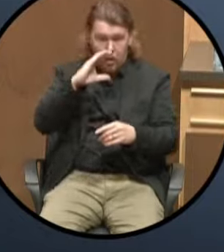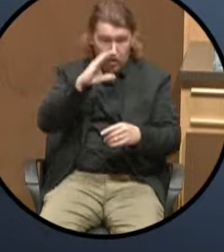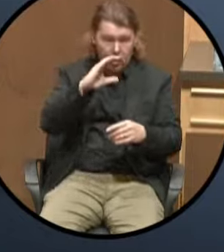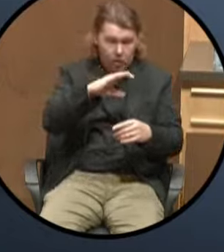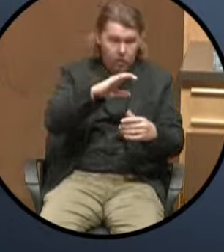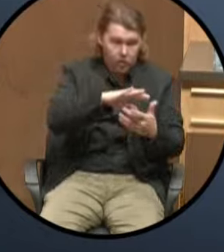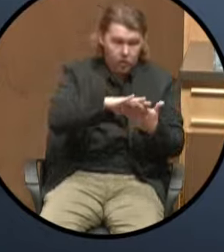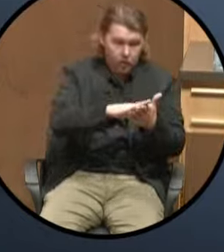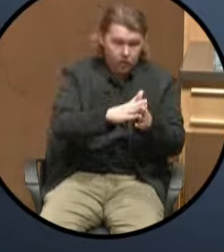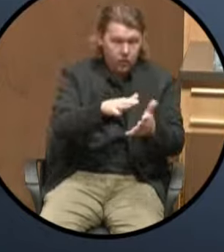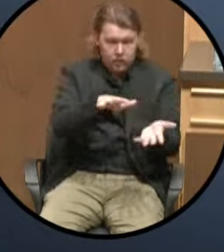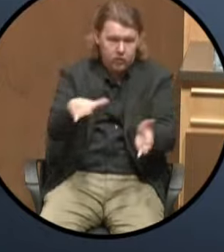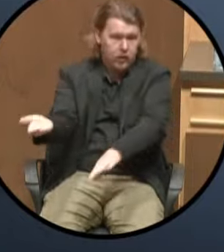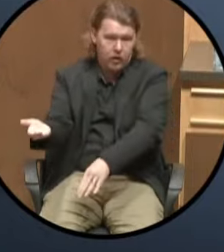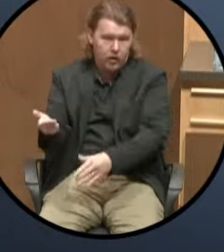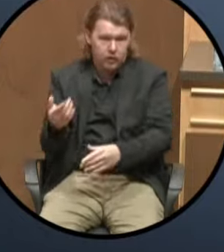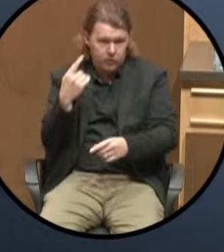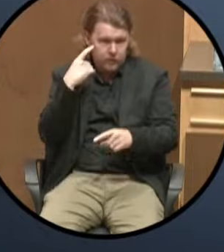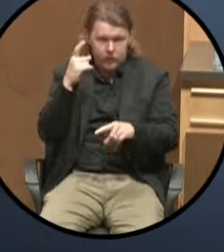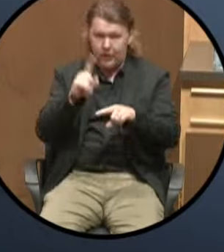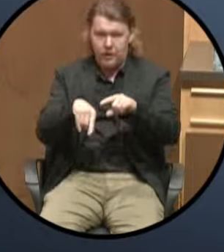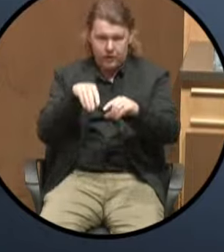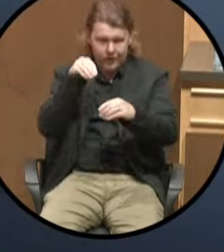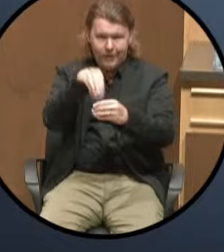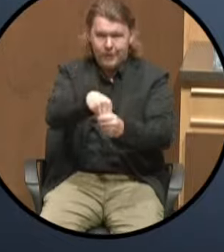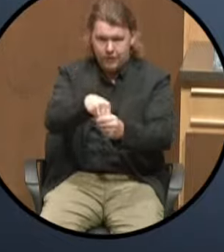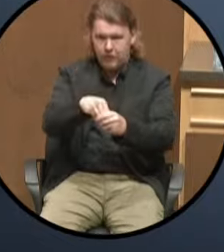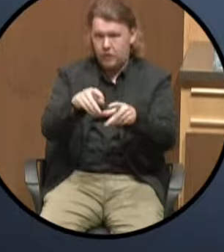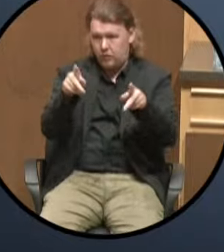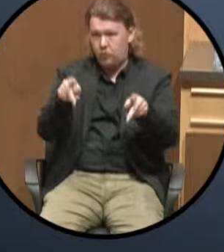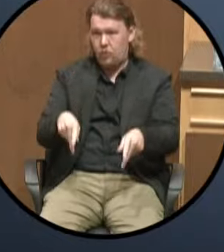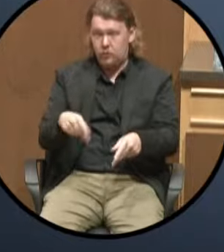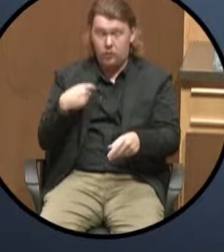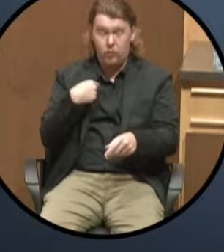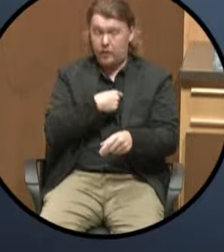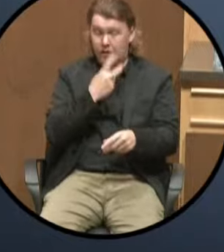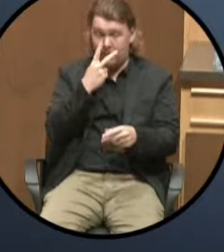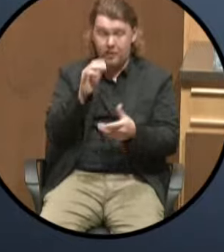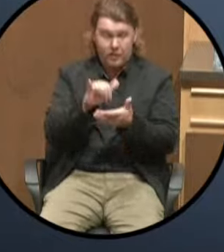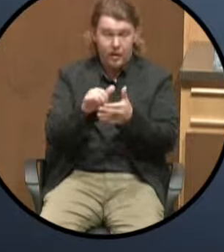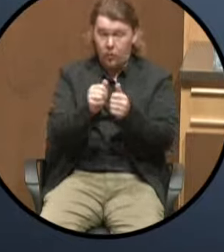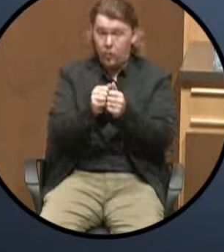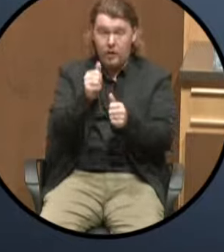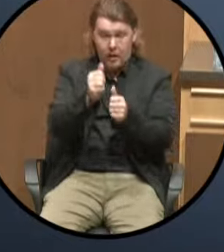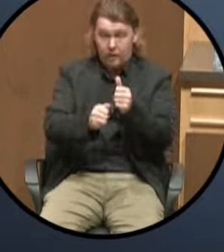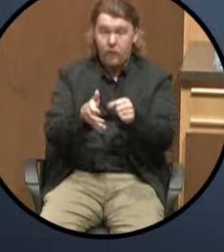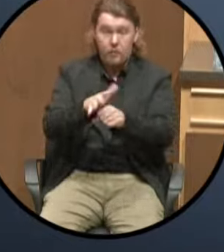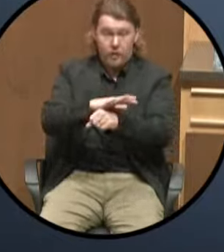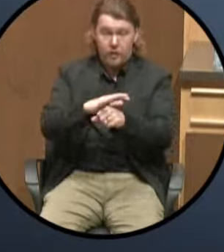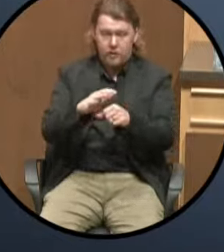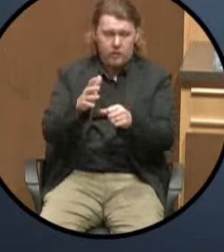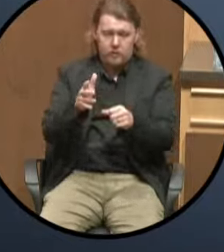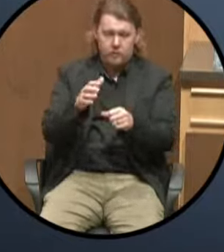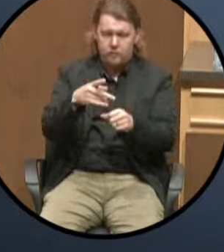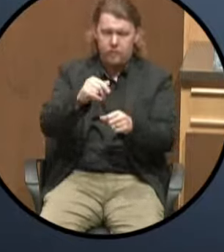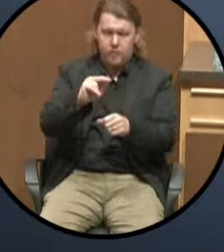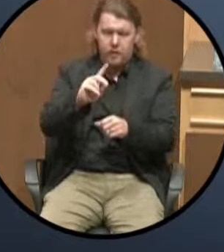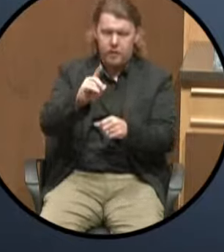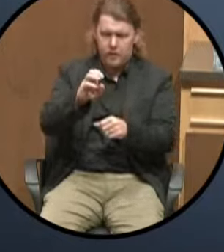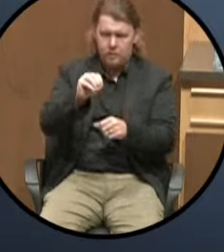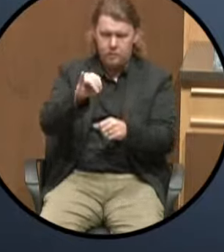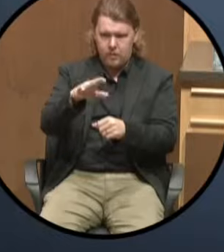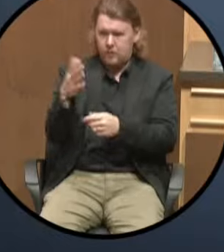level. We've seen that with every pandemic, and especially we saw it in 1918 to